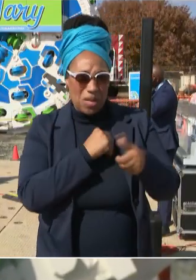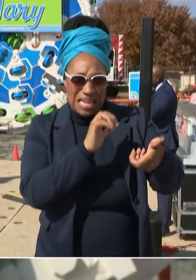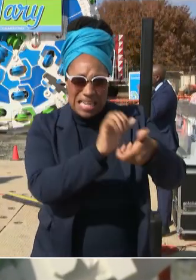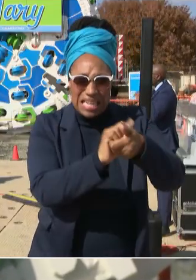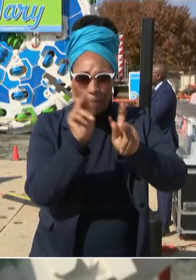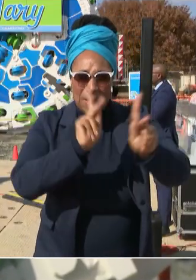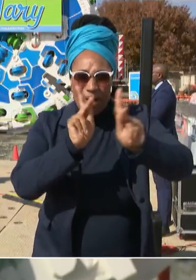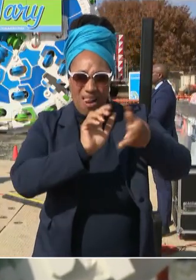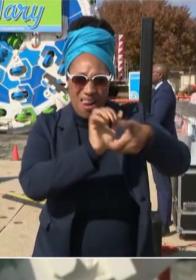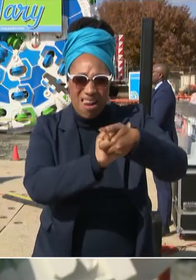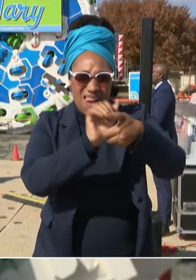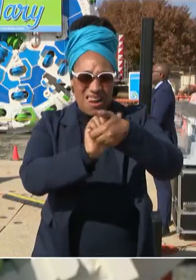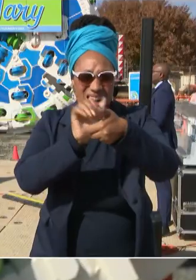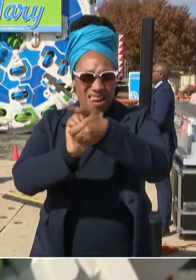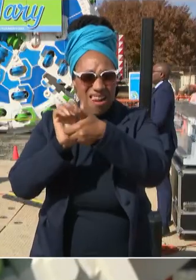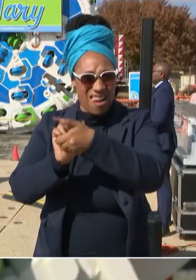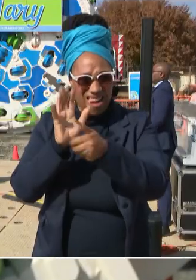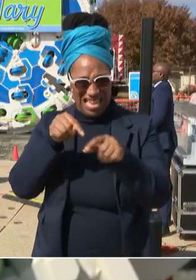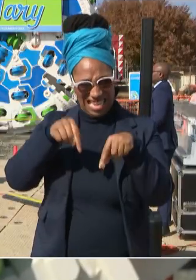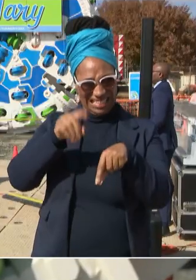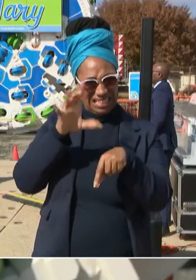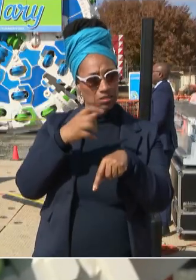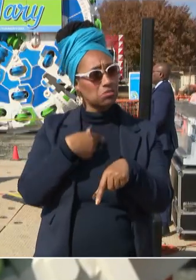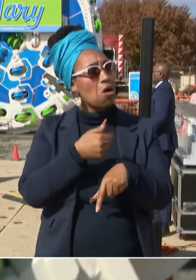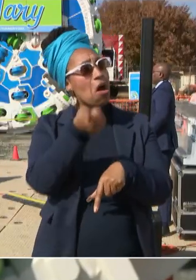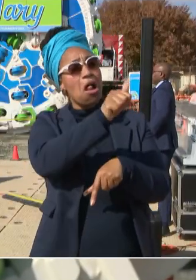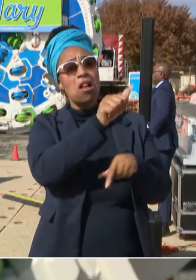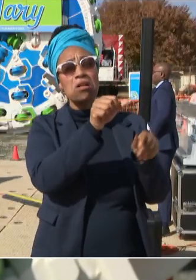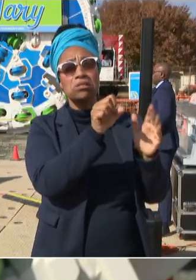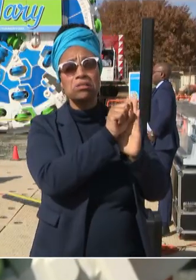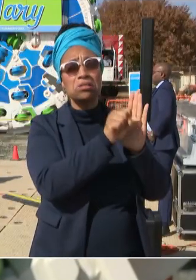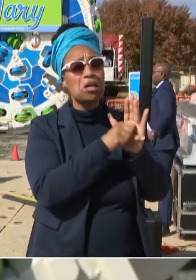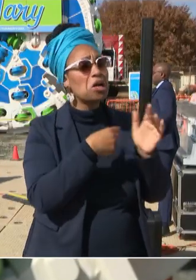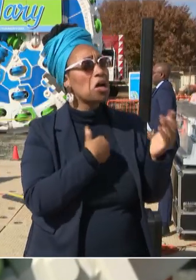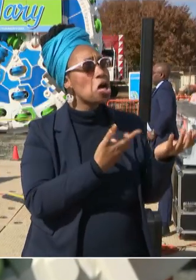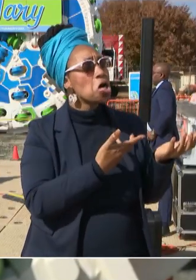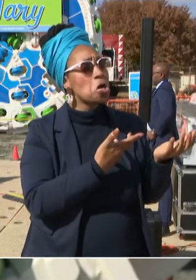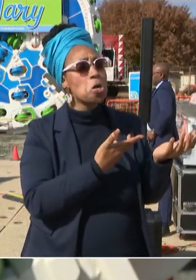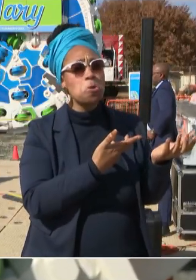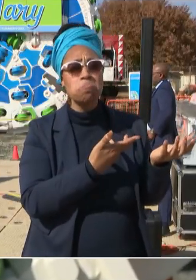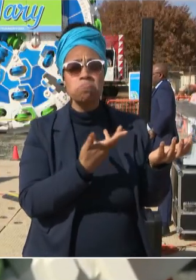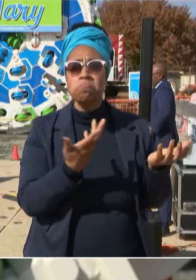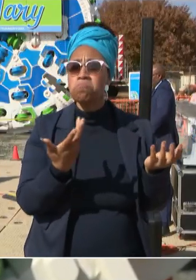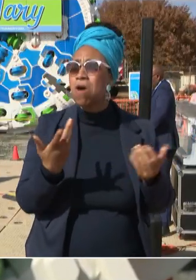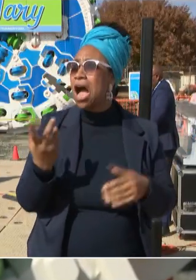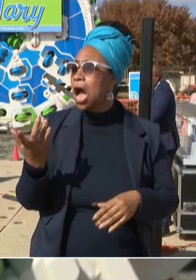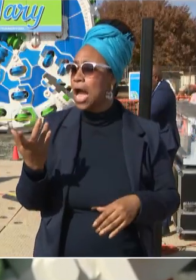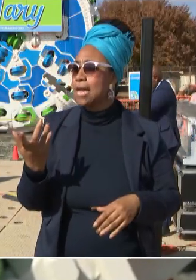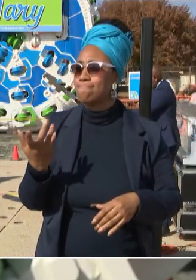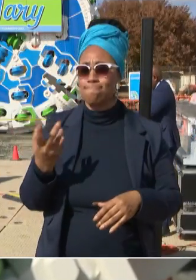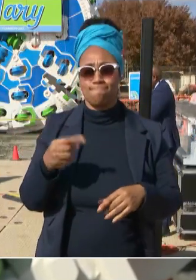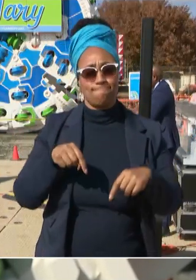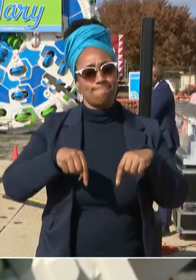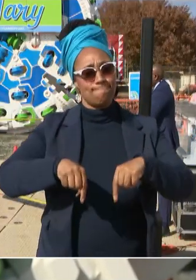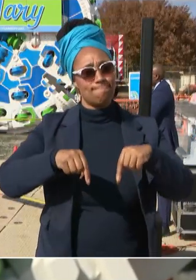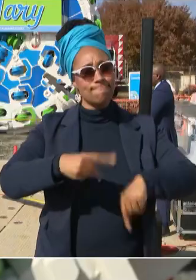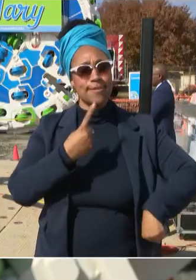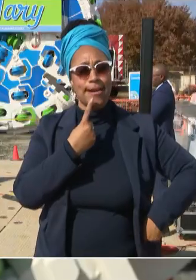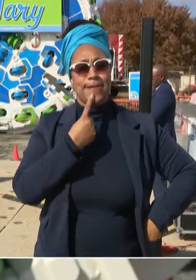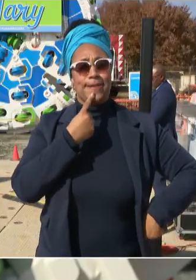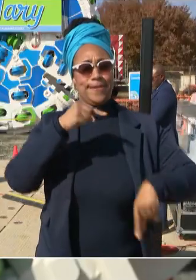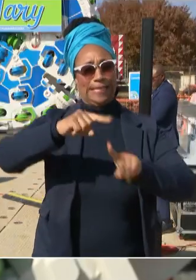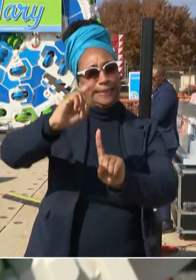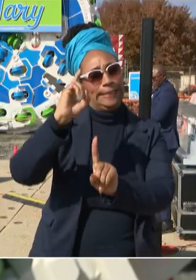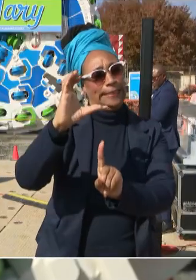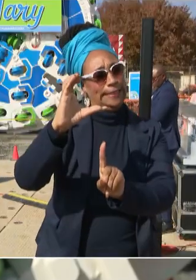utilities. The talent that DC Water has is unmatched. And if it was not for the talent at DC Water, quite frankly, we